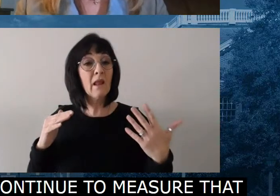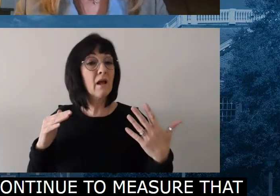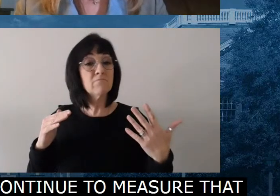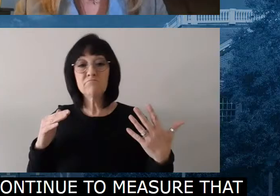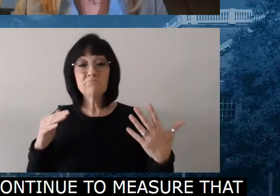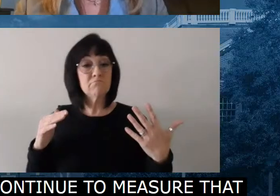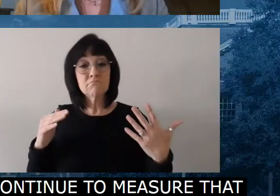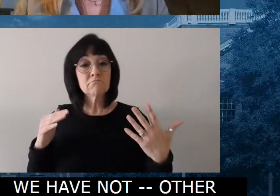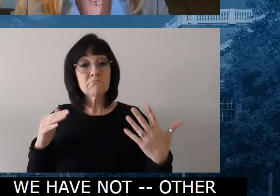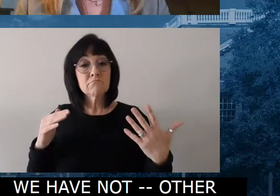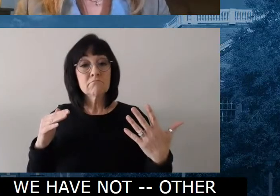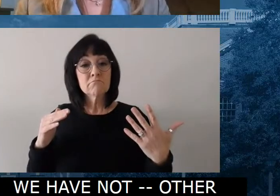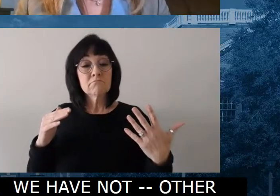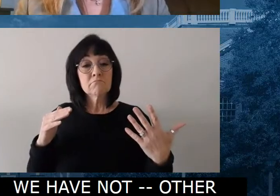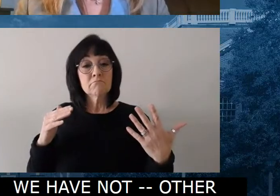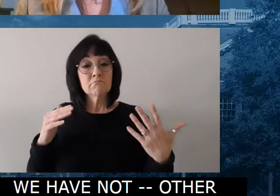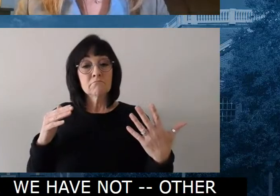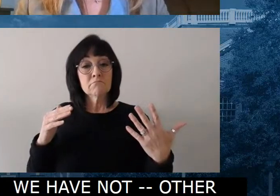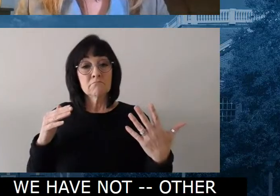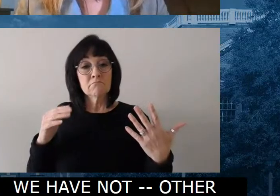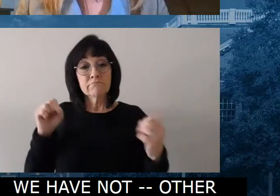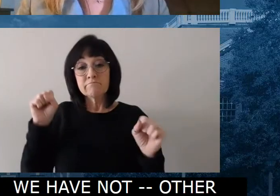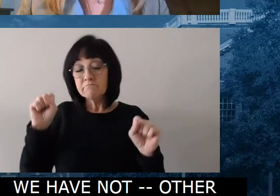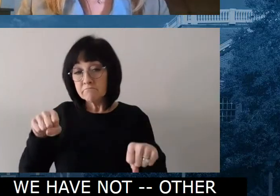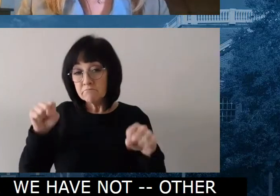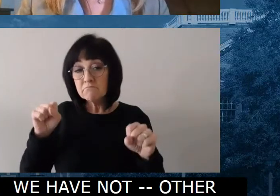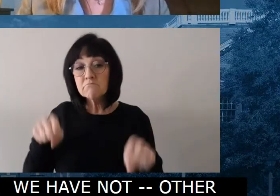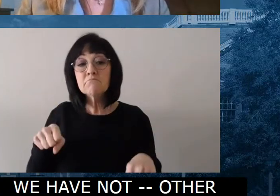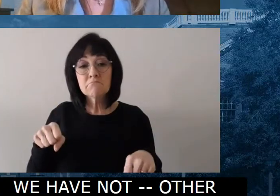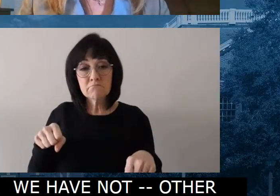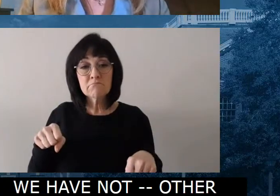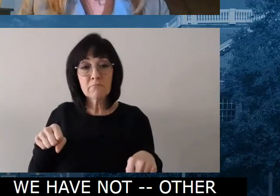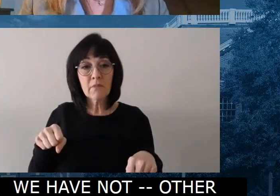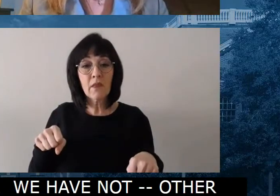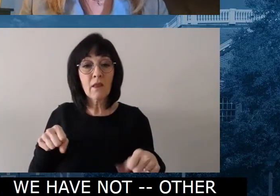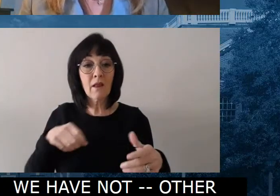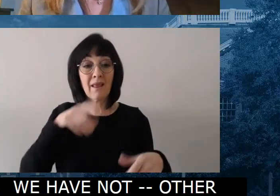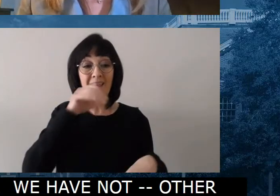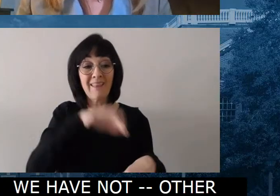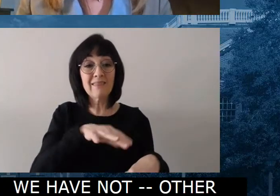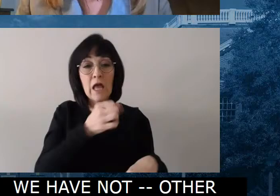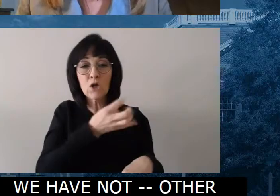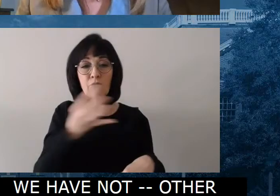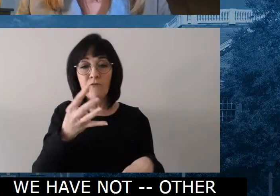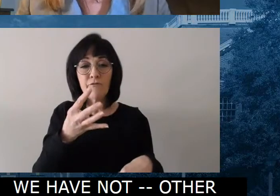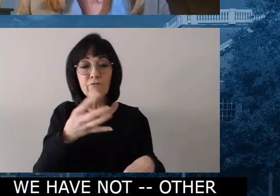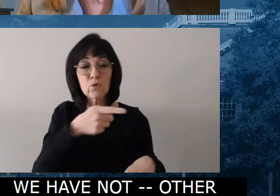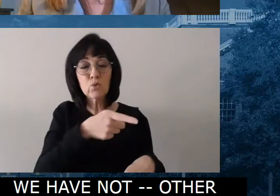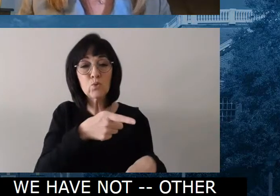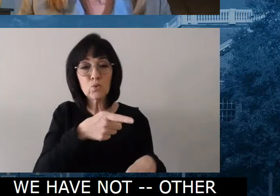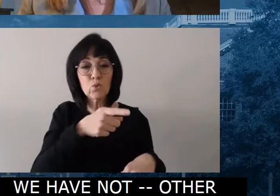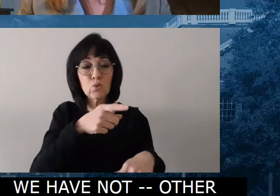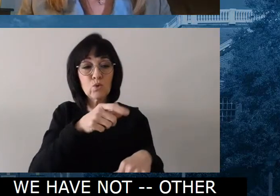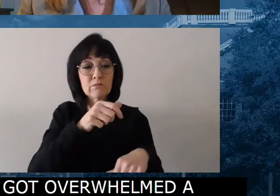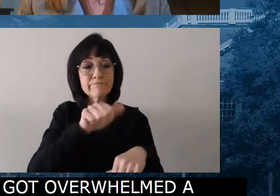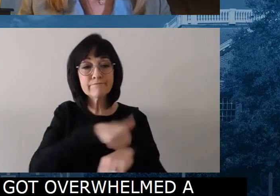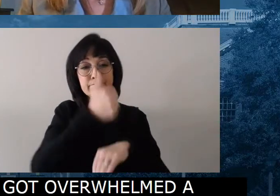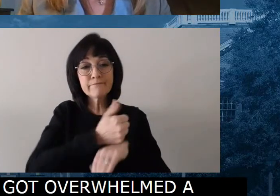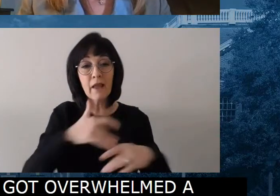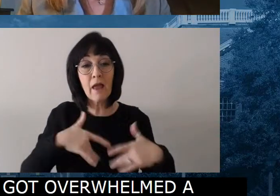we did get overwhelmed a couple of times, particularly when we didn't have registration systems tightened up like we do